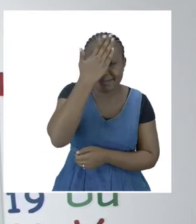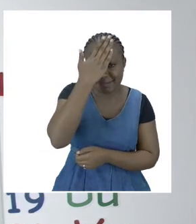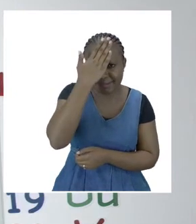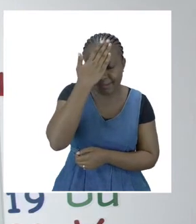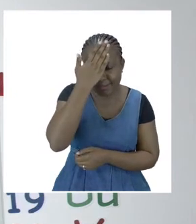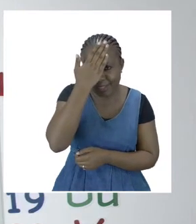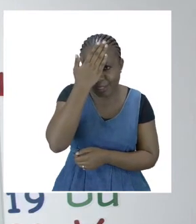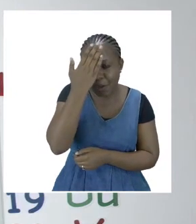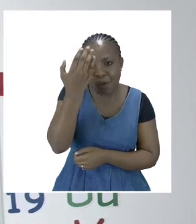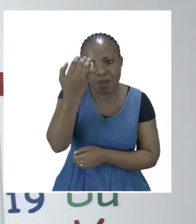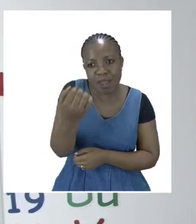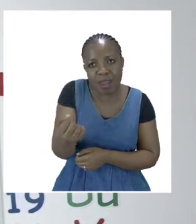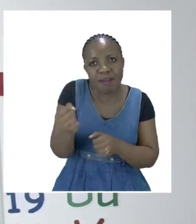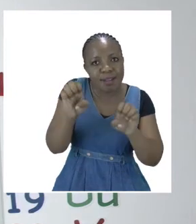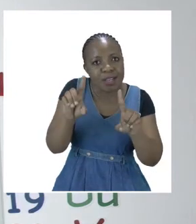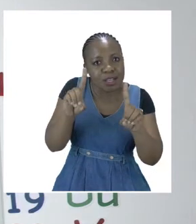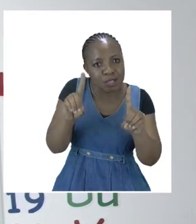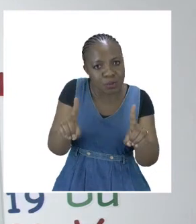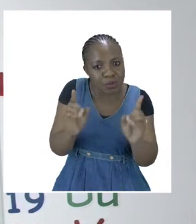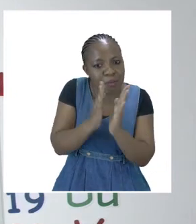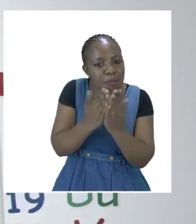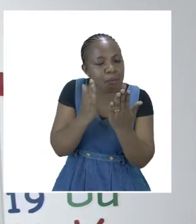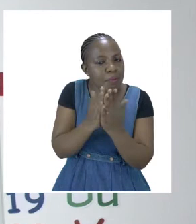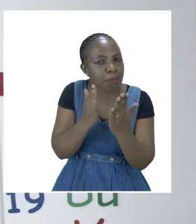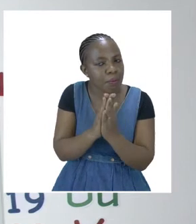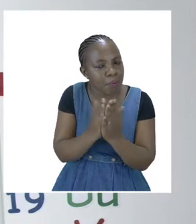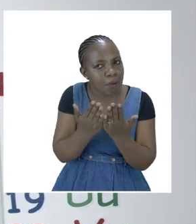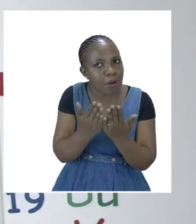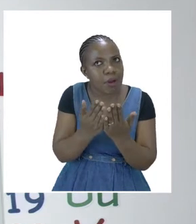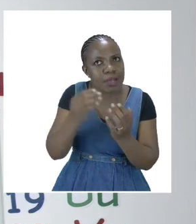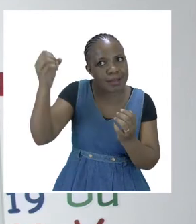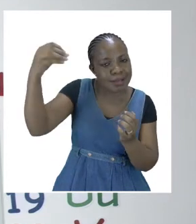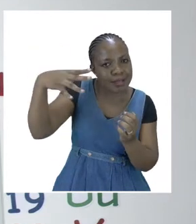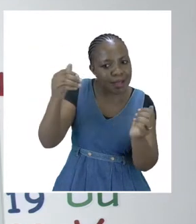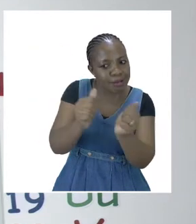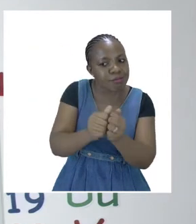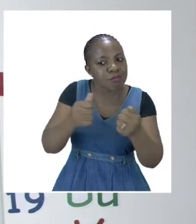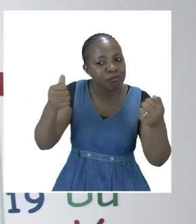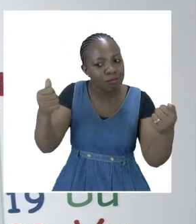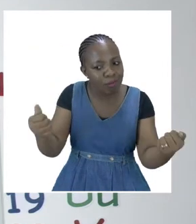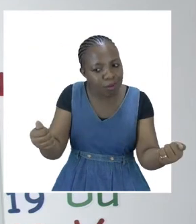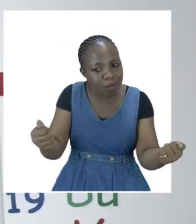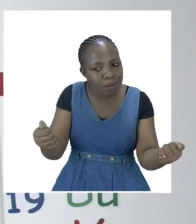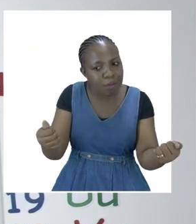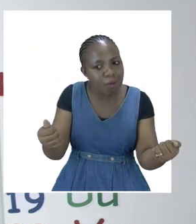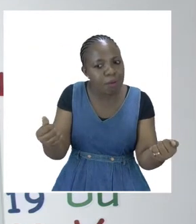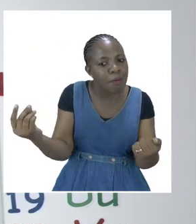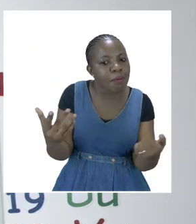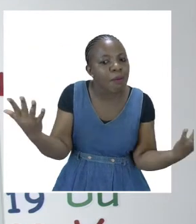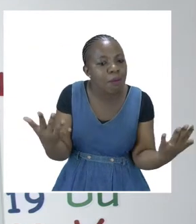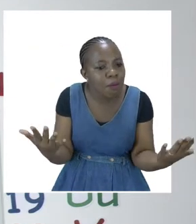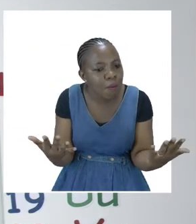booklet in our daily newspaper, street sales, or at your school every Monday